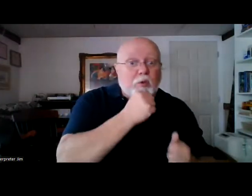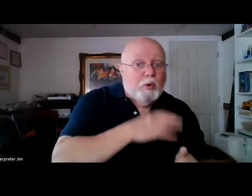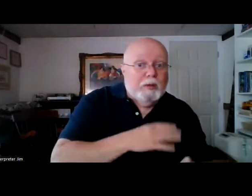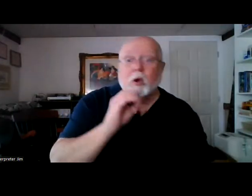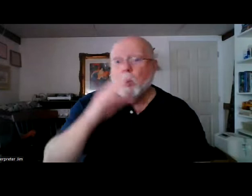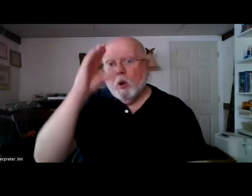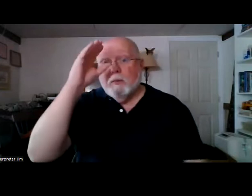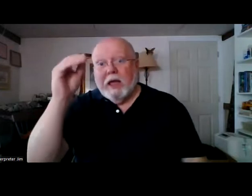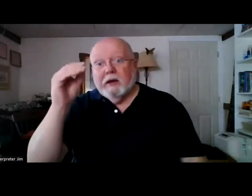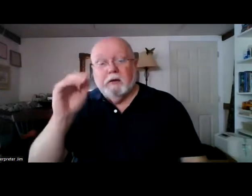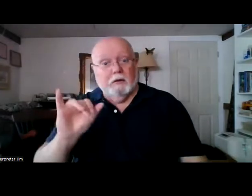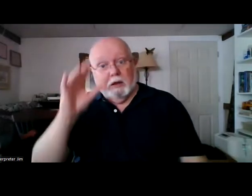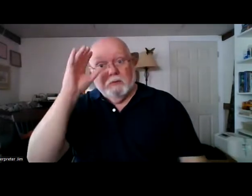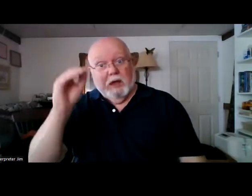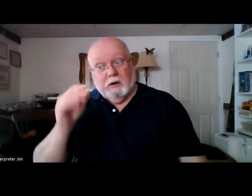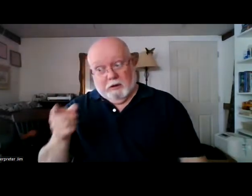What were their lives like as well?